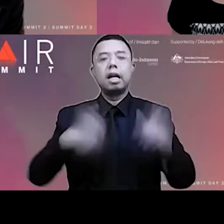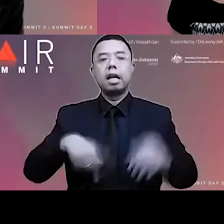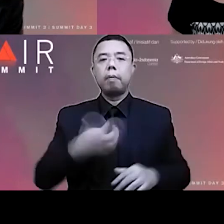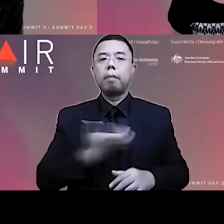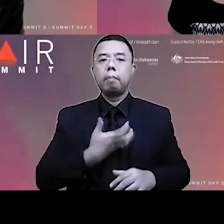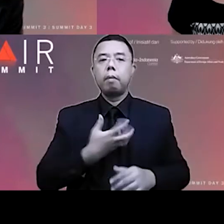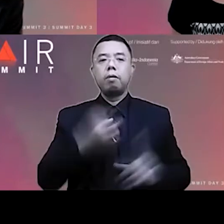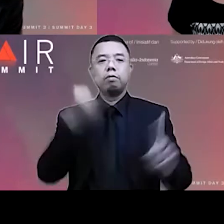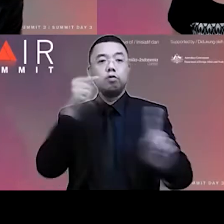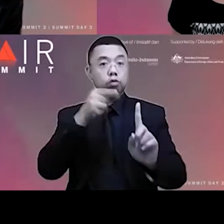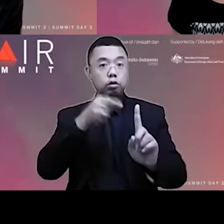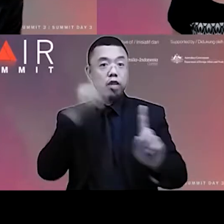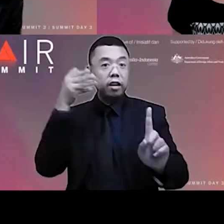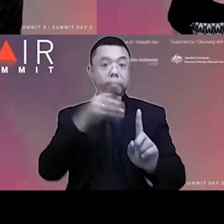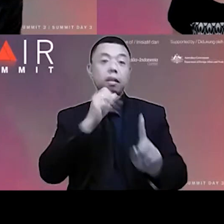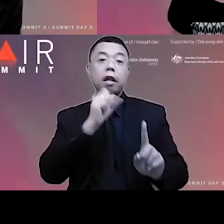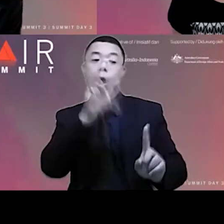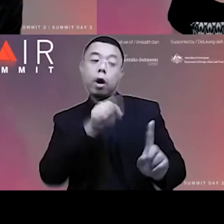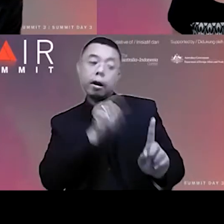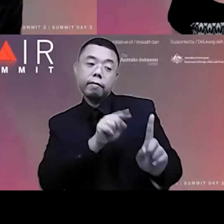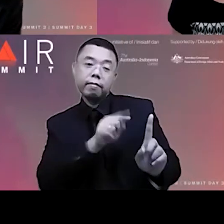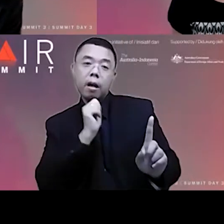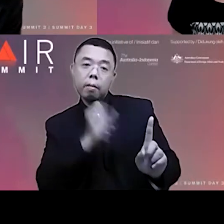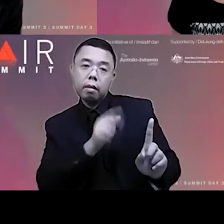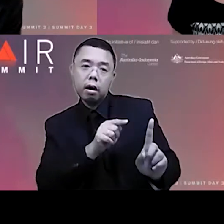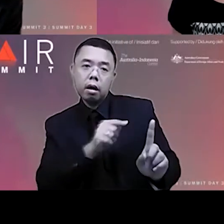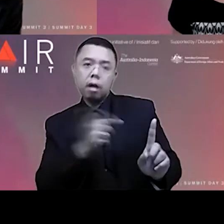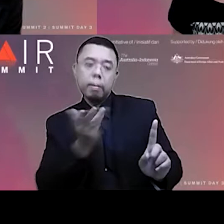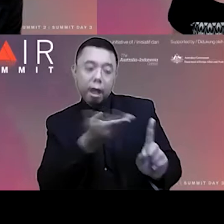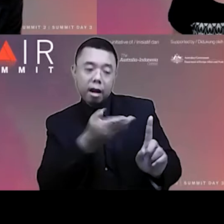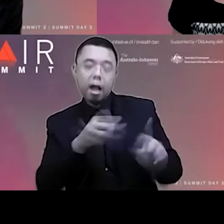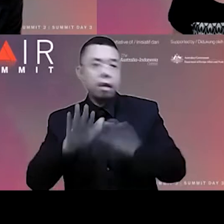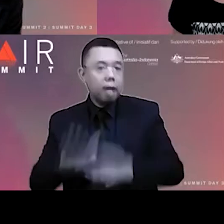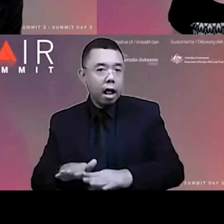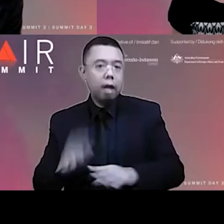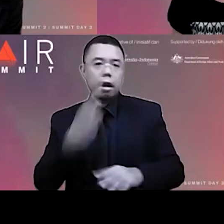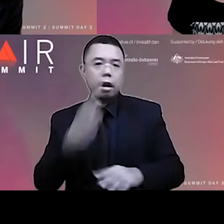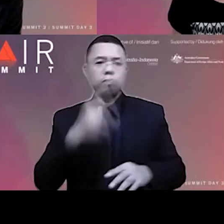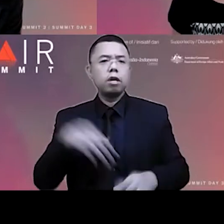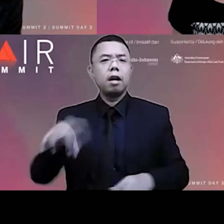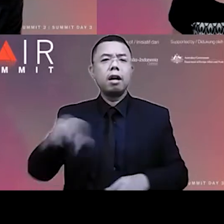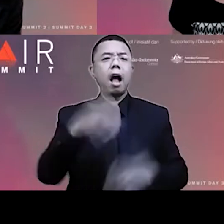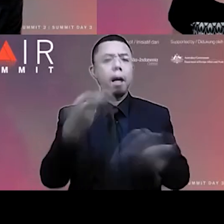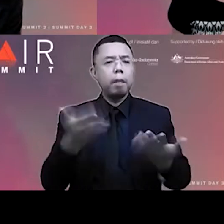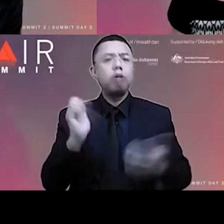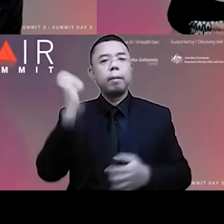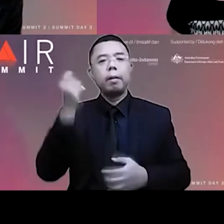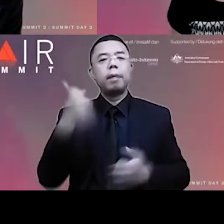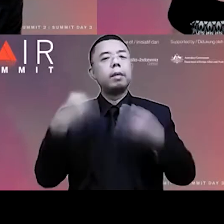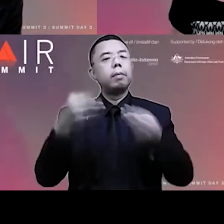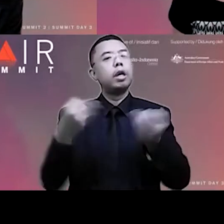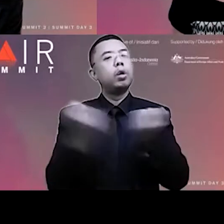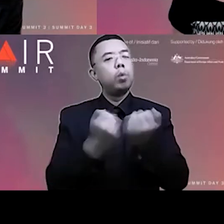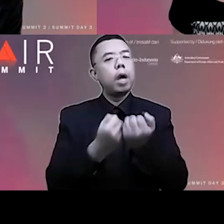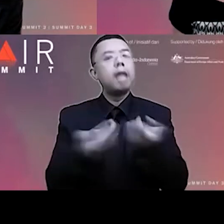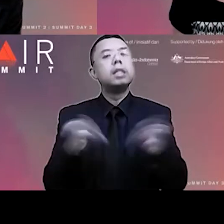and what sectors they work for, so that the governments can provide on-target supports to those groups. So I just want to